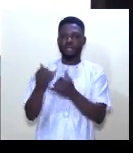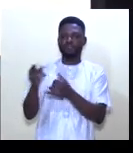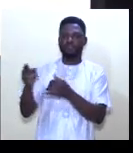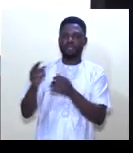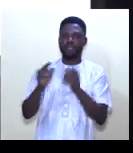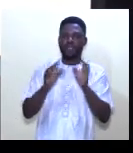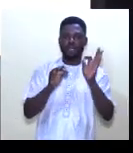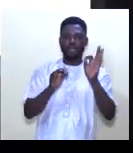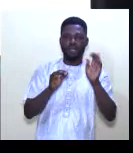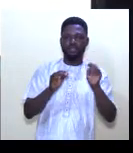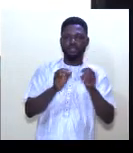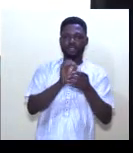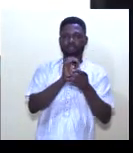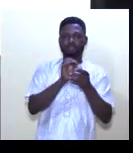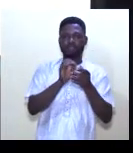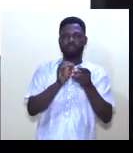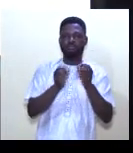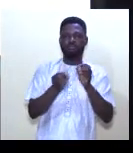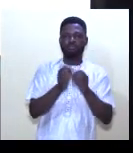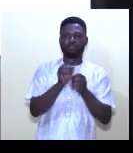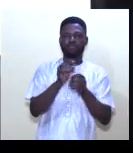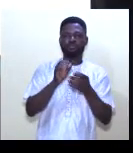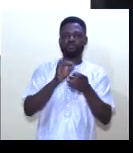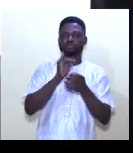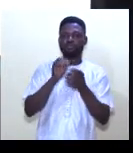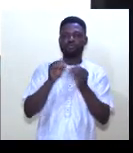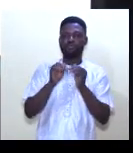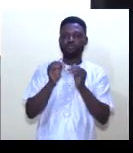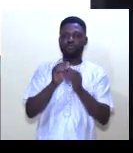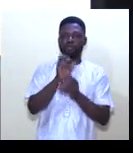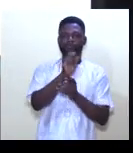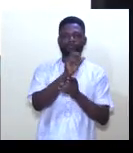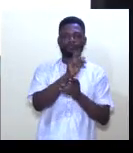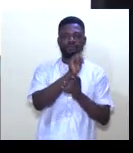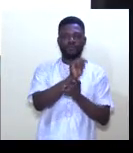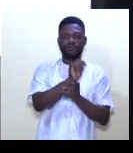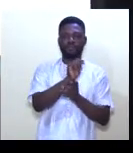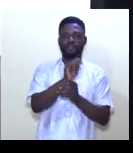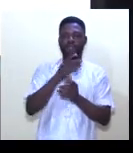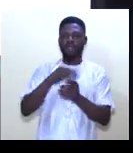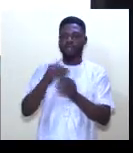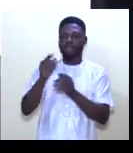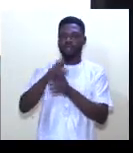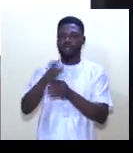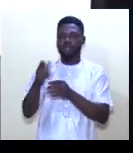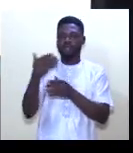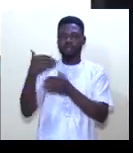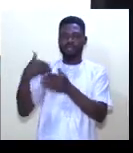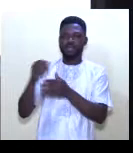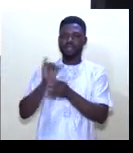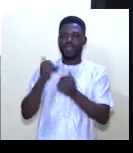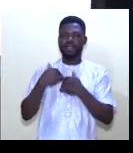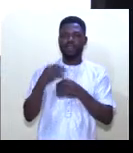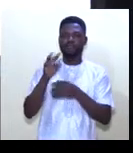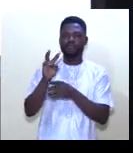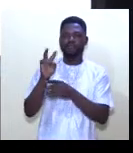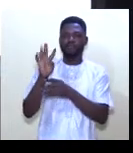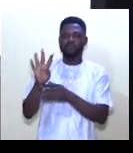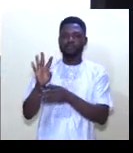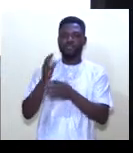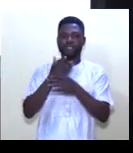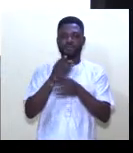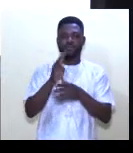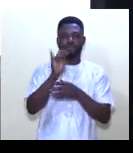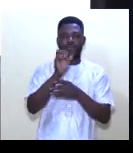4. Now on this side, 90 plus 3t gives me 12t. And on the right side, I have